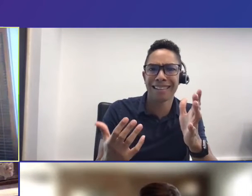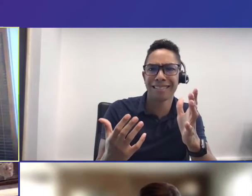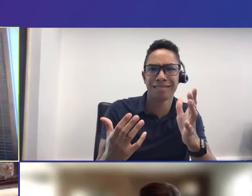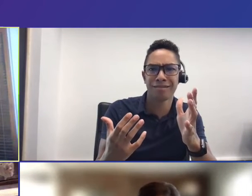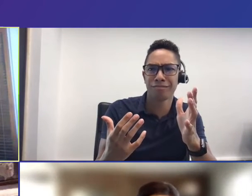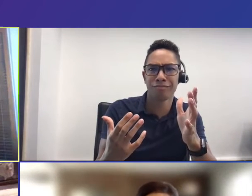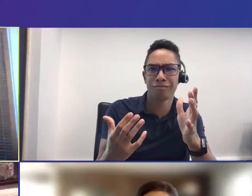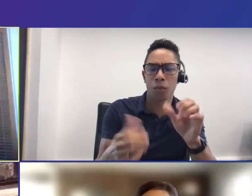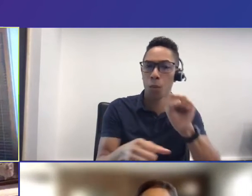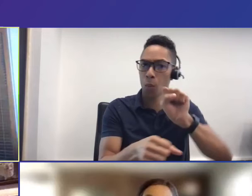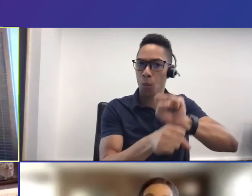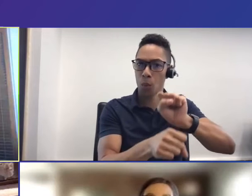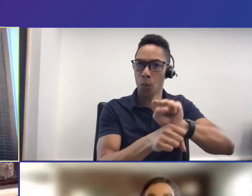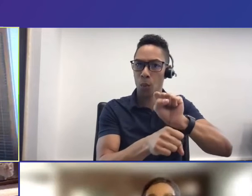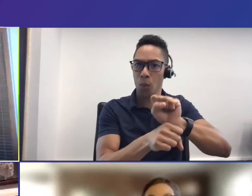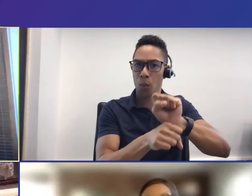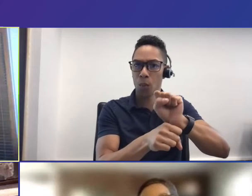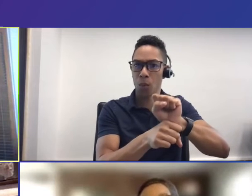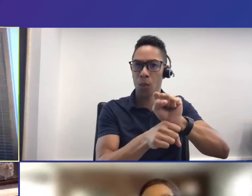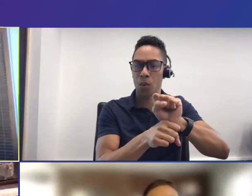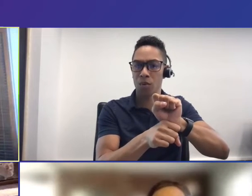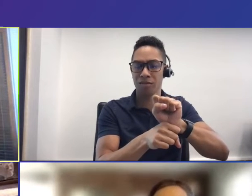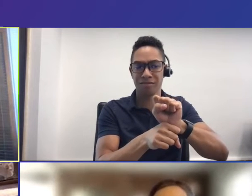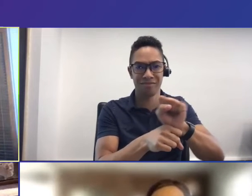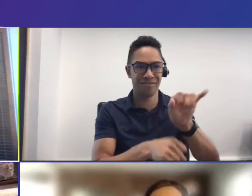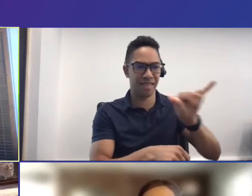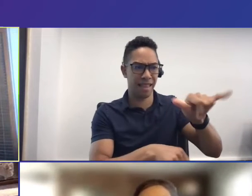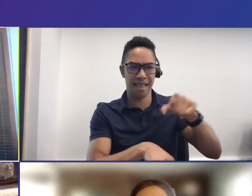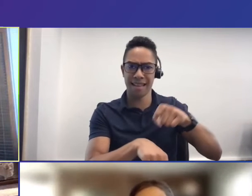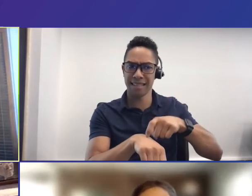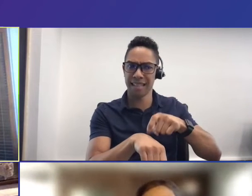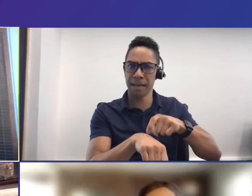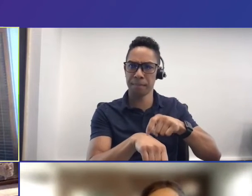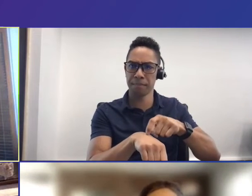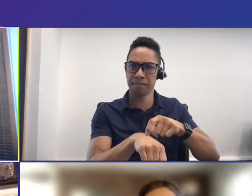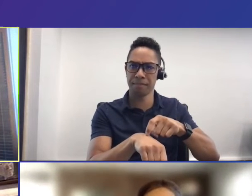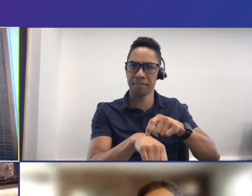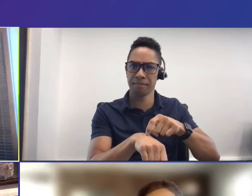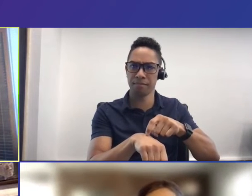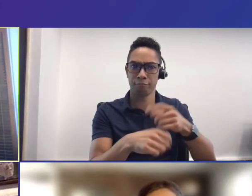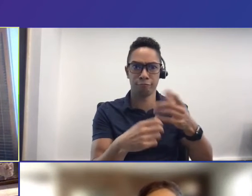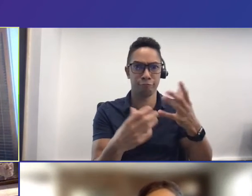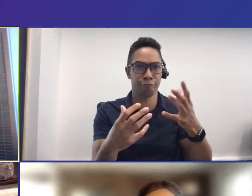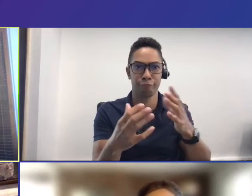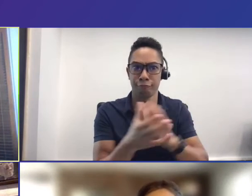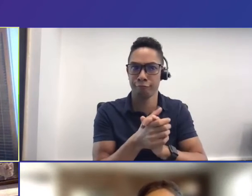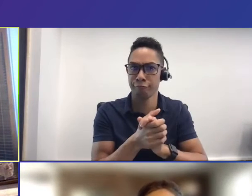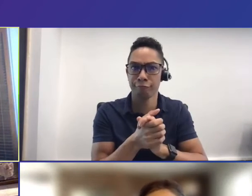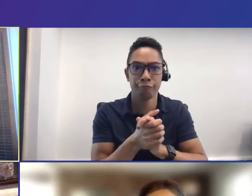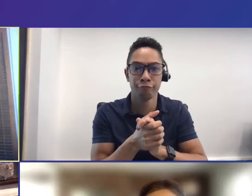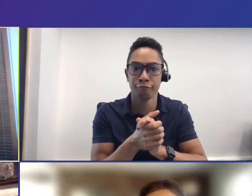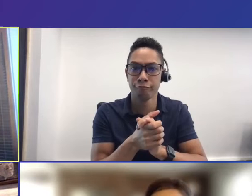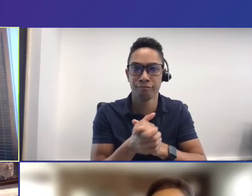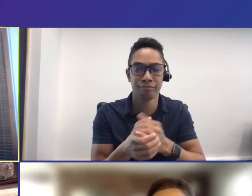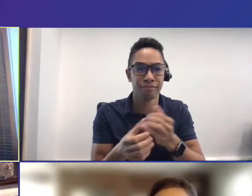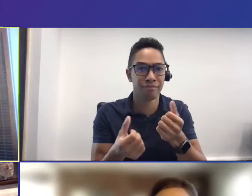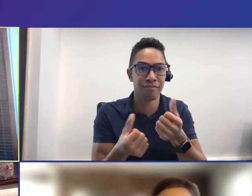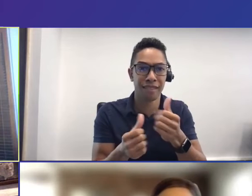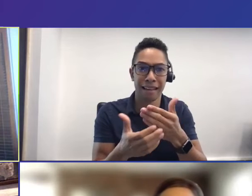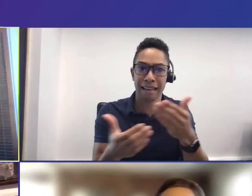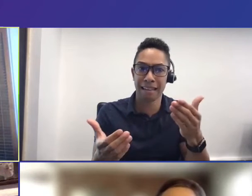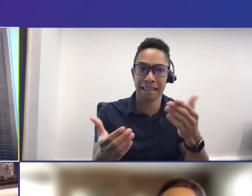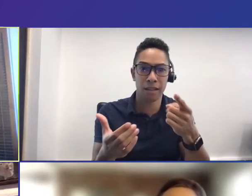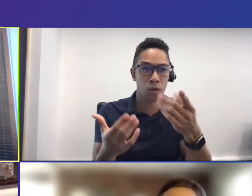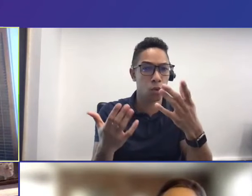be working at that time? And are there big things that you can see as like